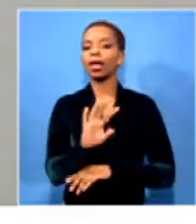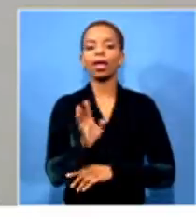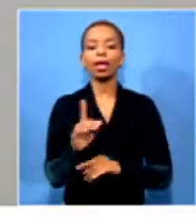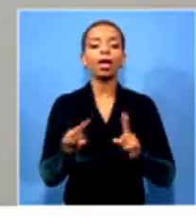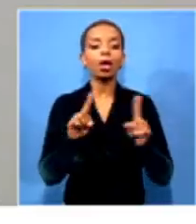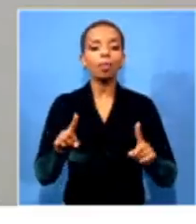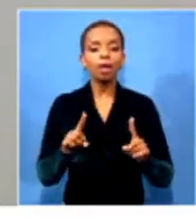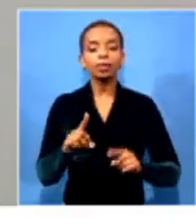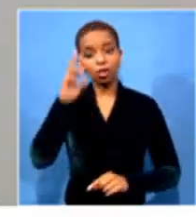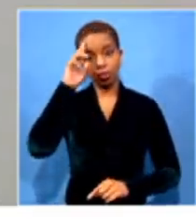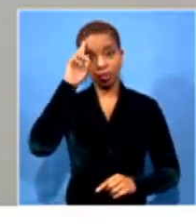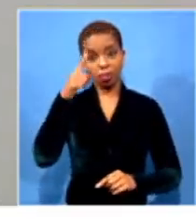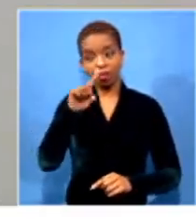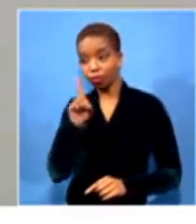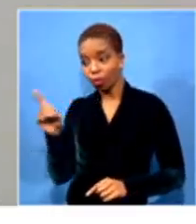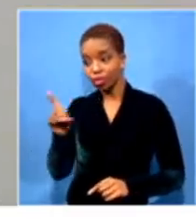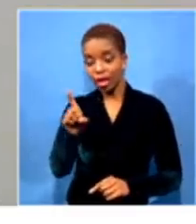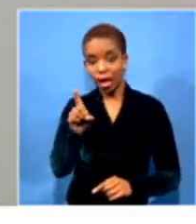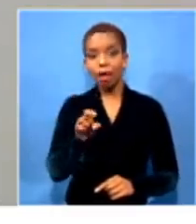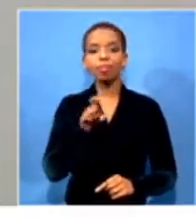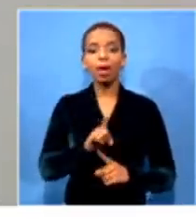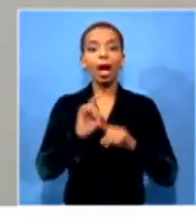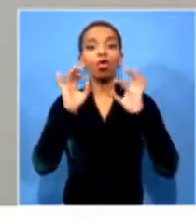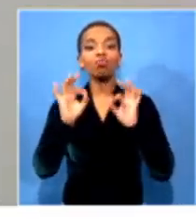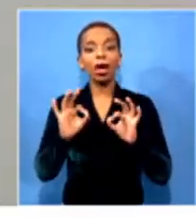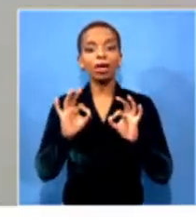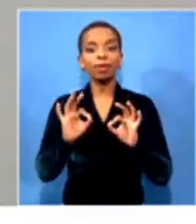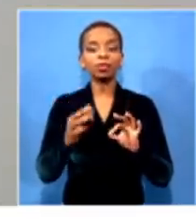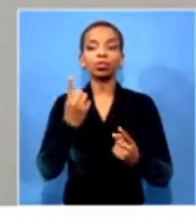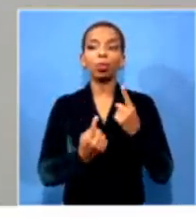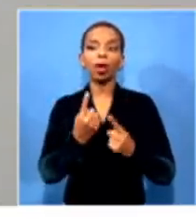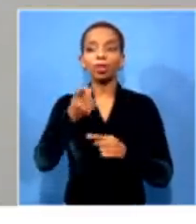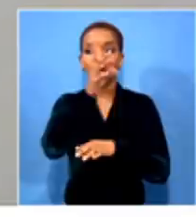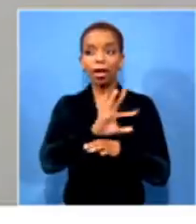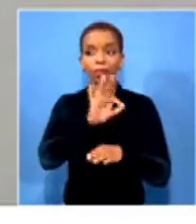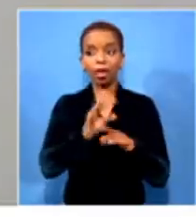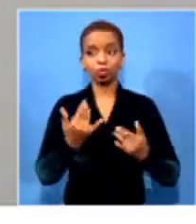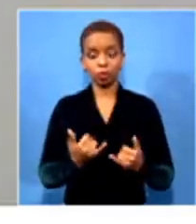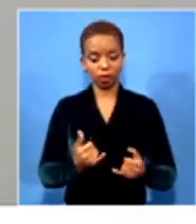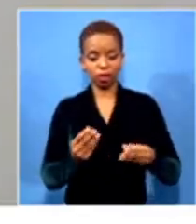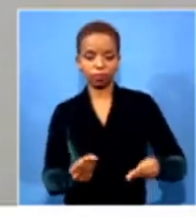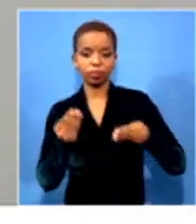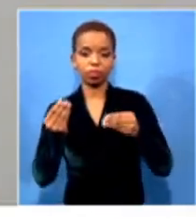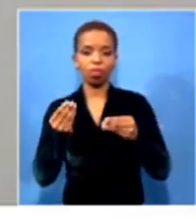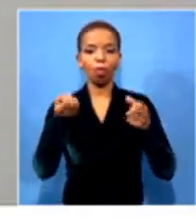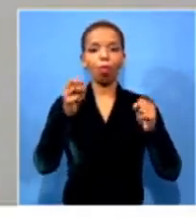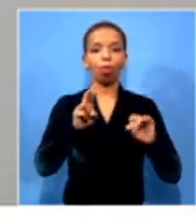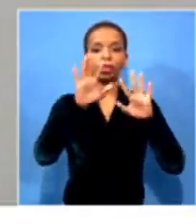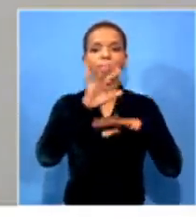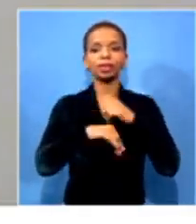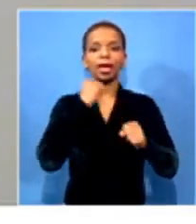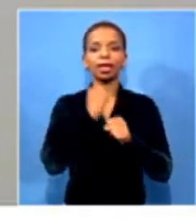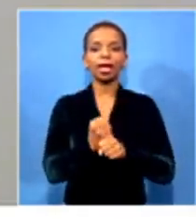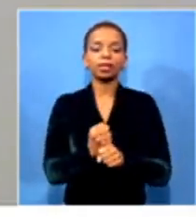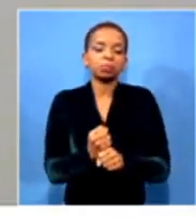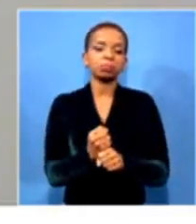So for them, it is completely irrelevant whether the plan is published today or in 10 years' time, because they are going to get whatever is due to them